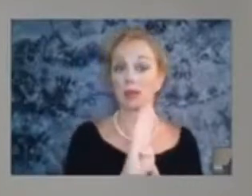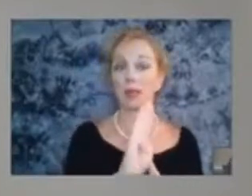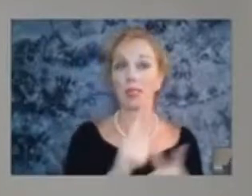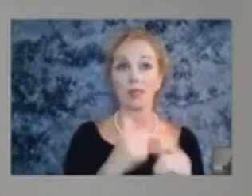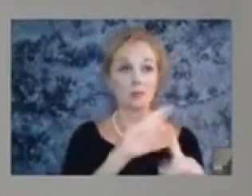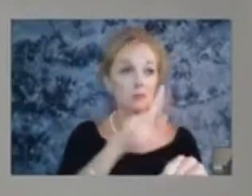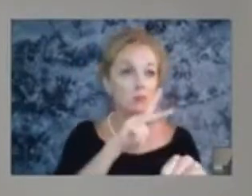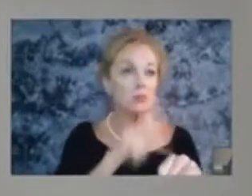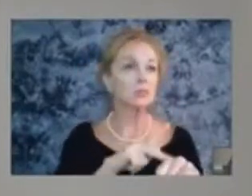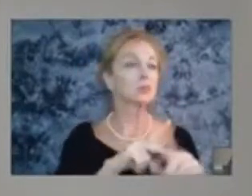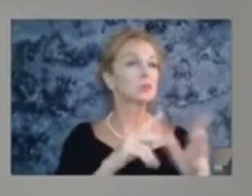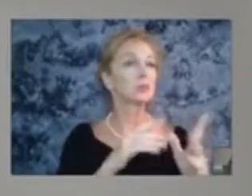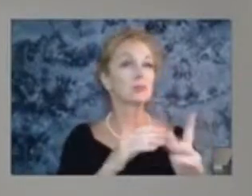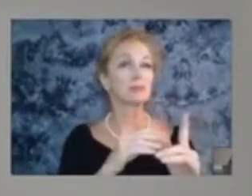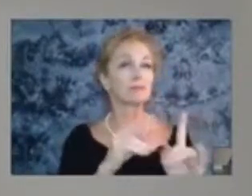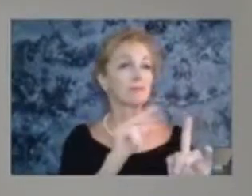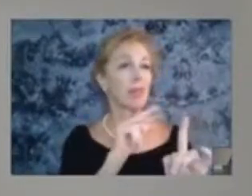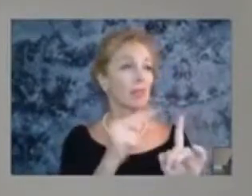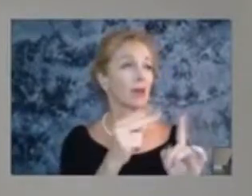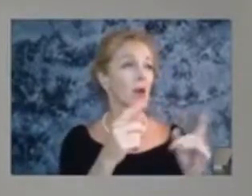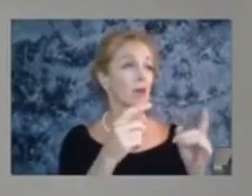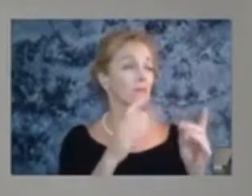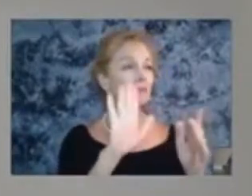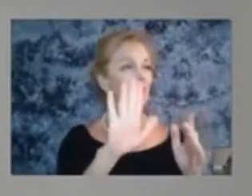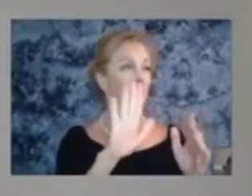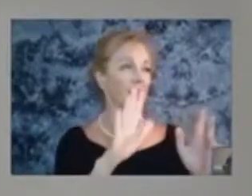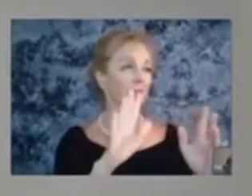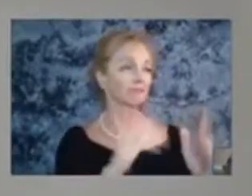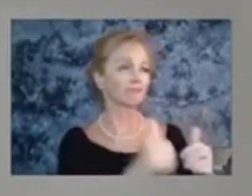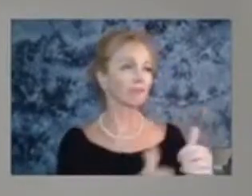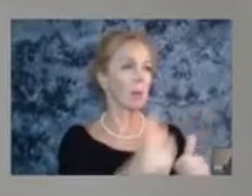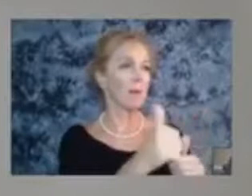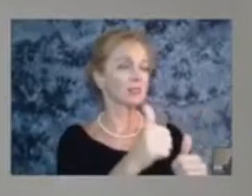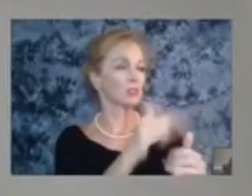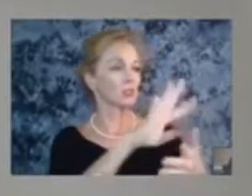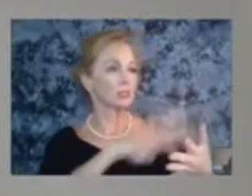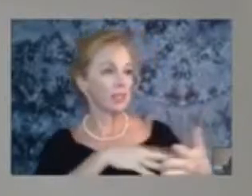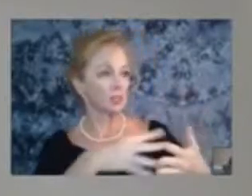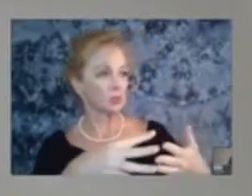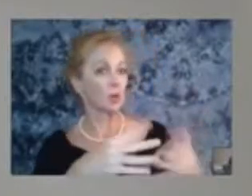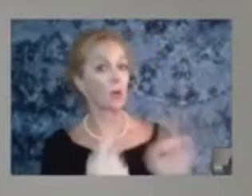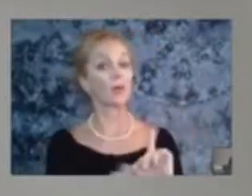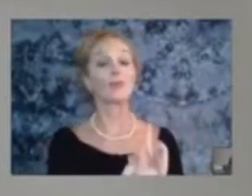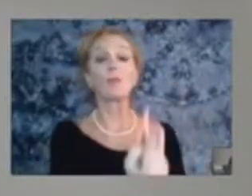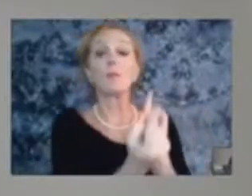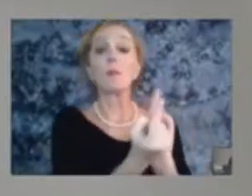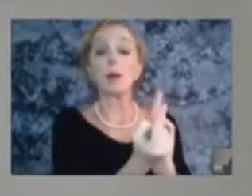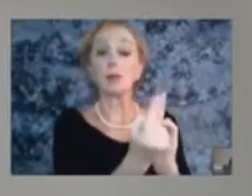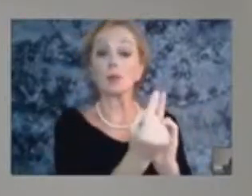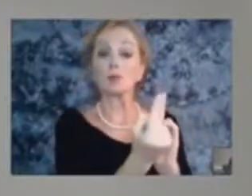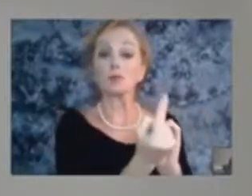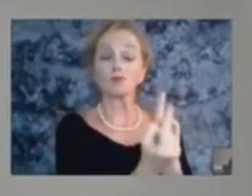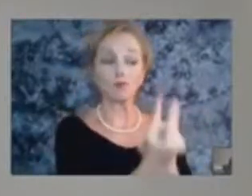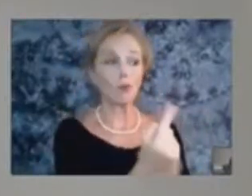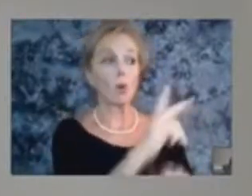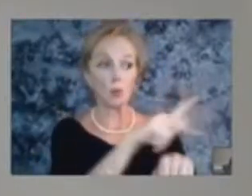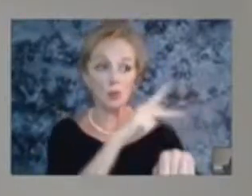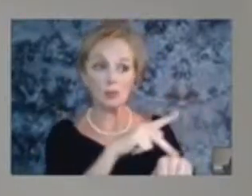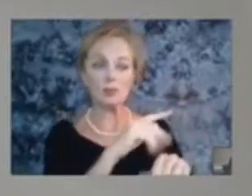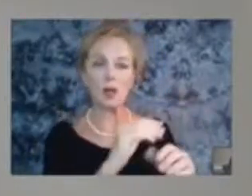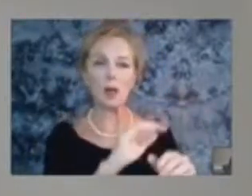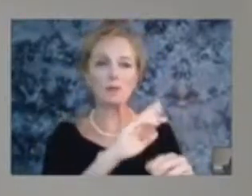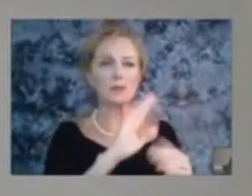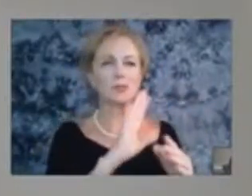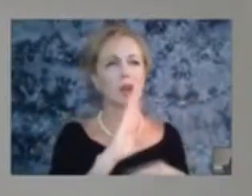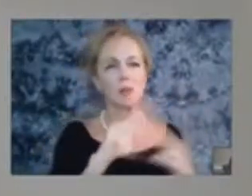the overview of their master schedules. And so we have met with principals this week about screen time.